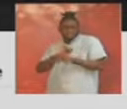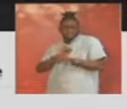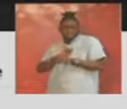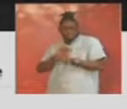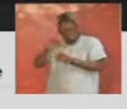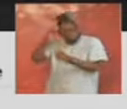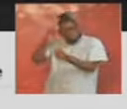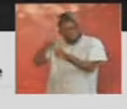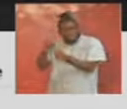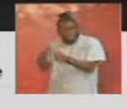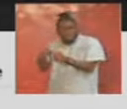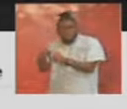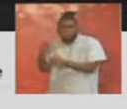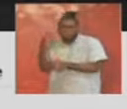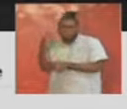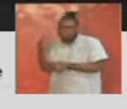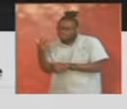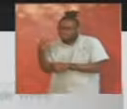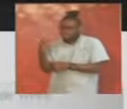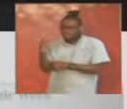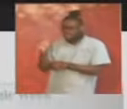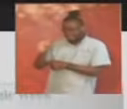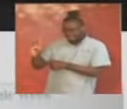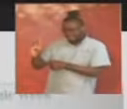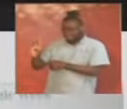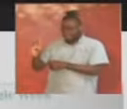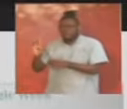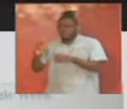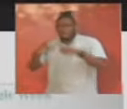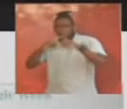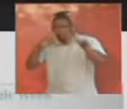the 3 W's. Next slide.